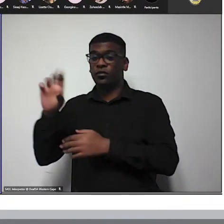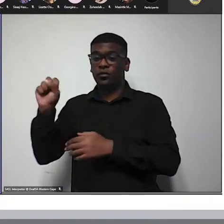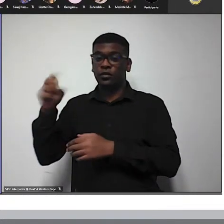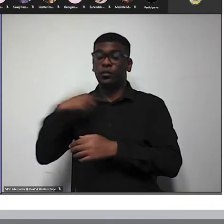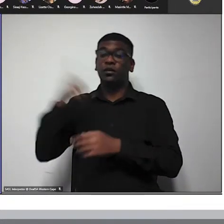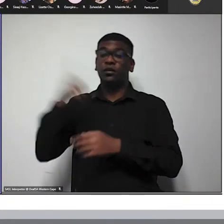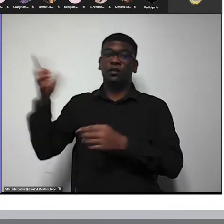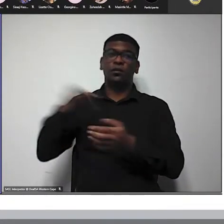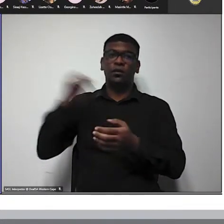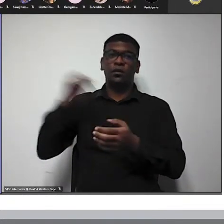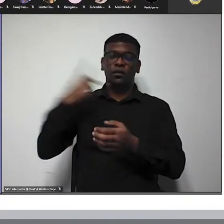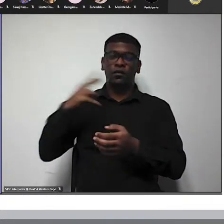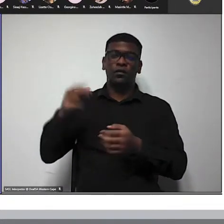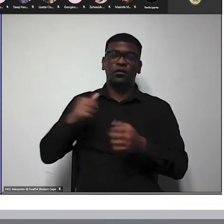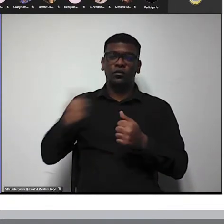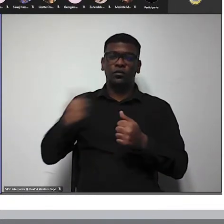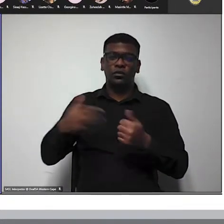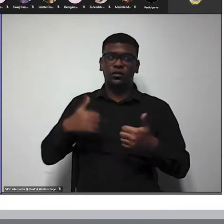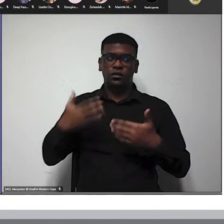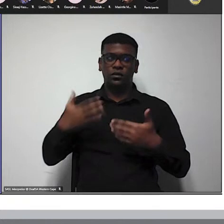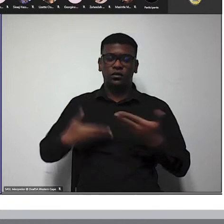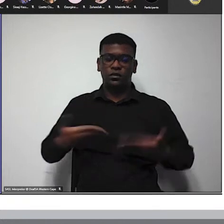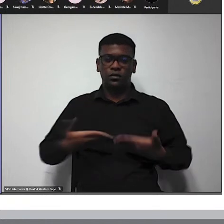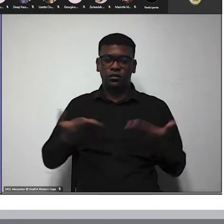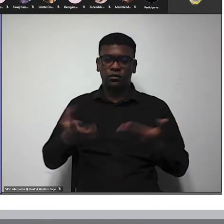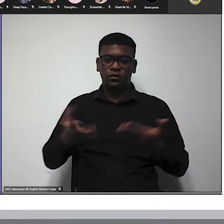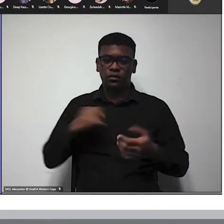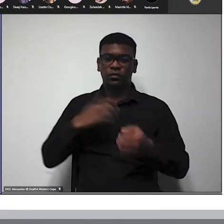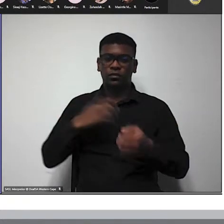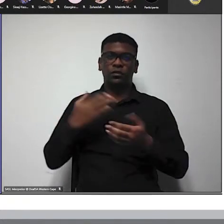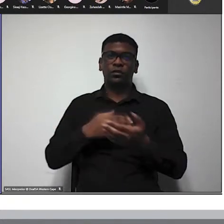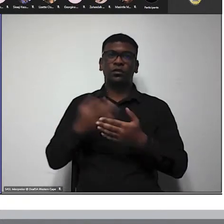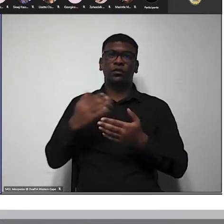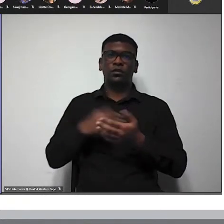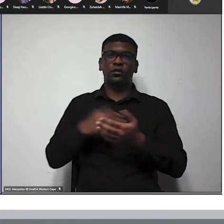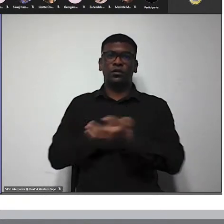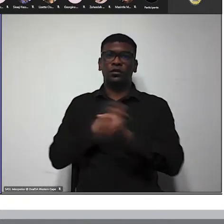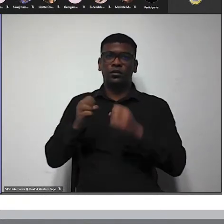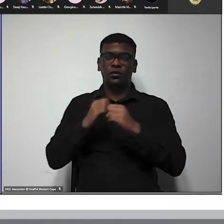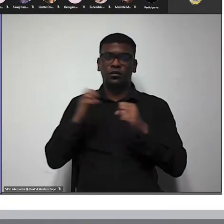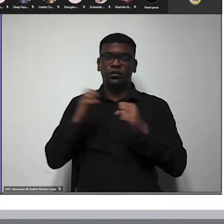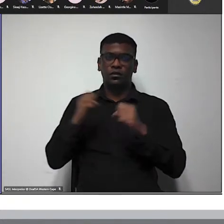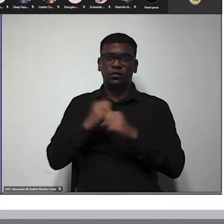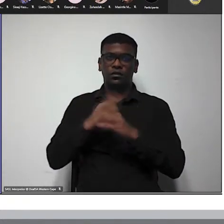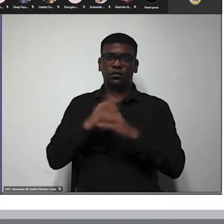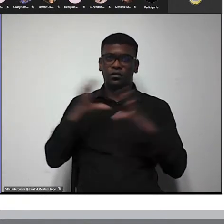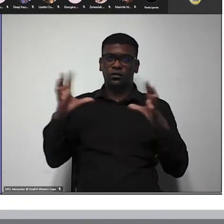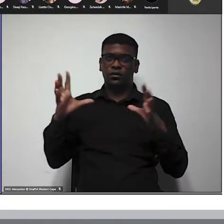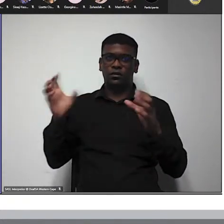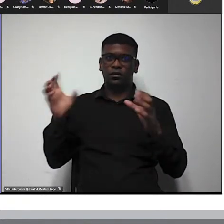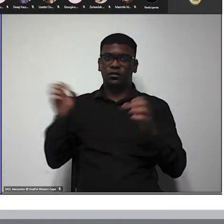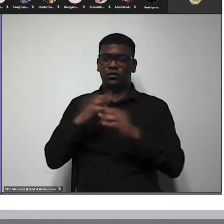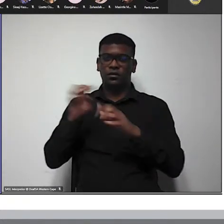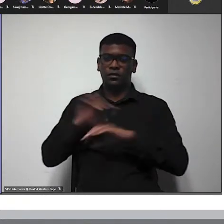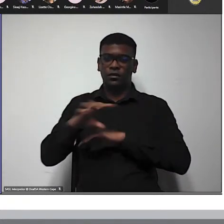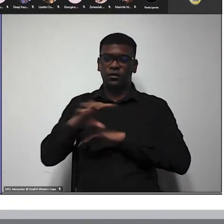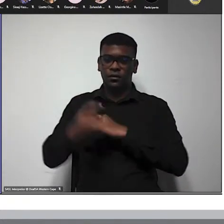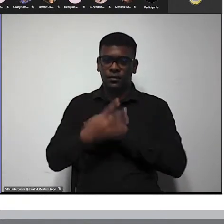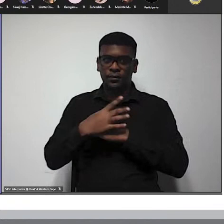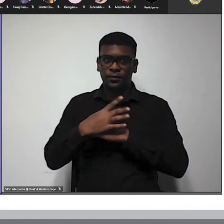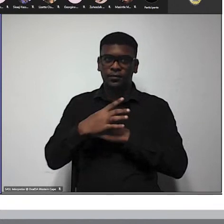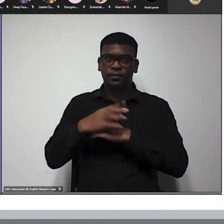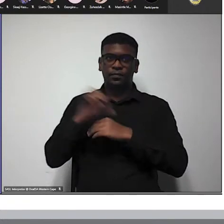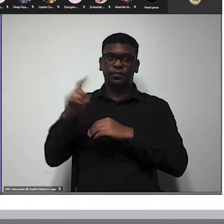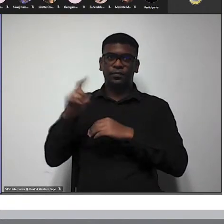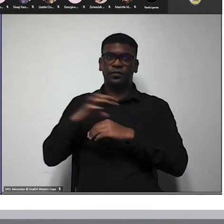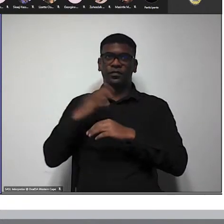into the South African market. When you start negotiating an agreement, you need to open your own market as well. So it's going to take a